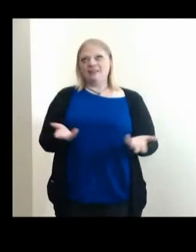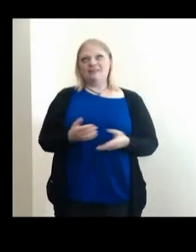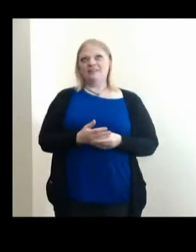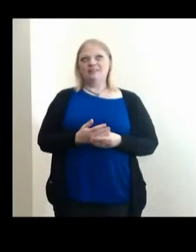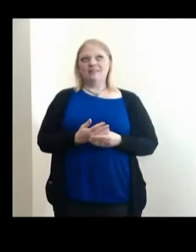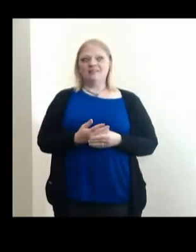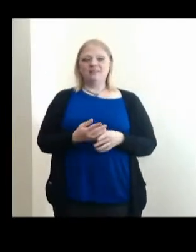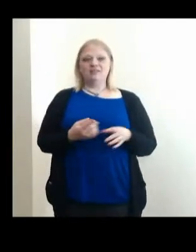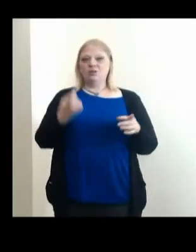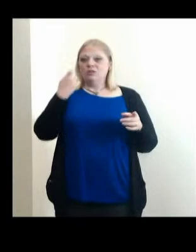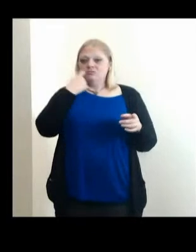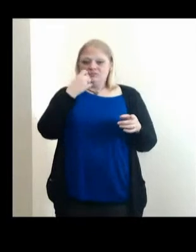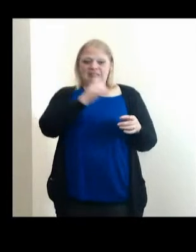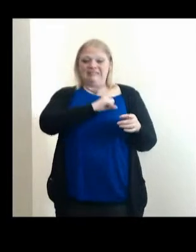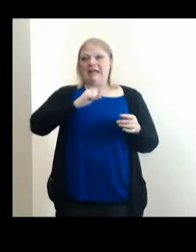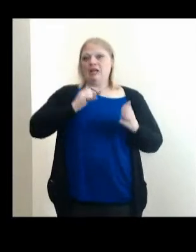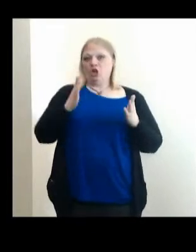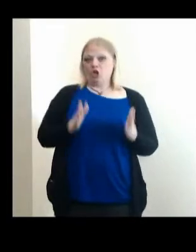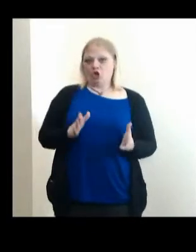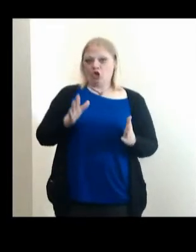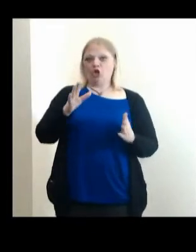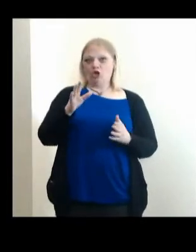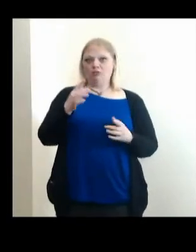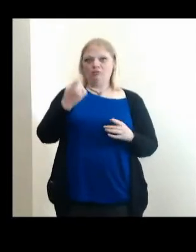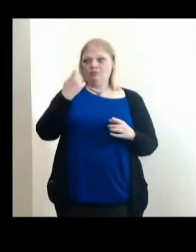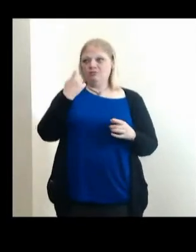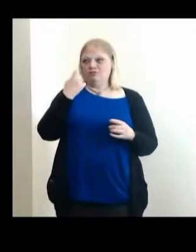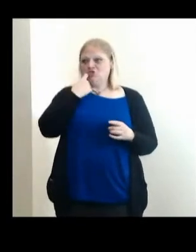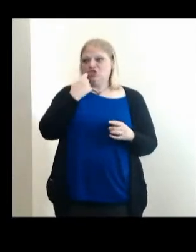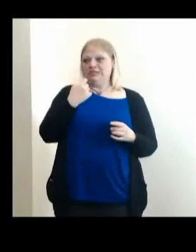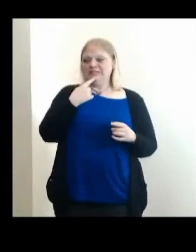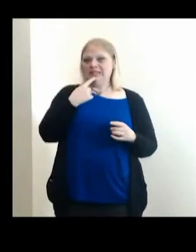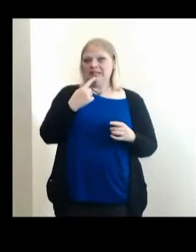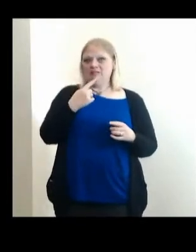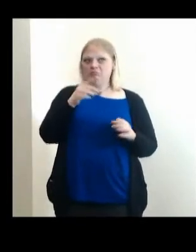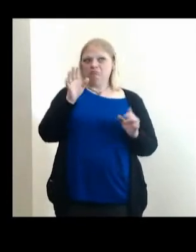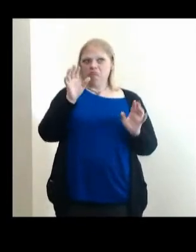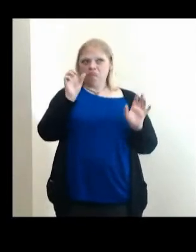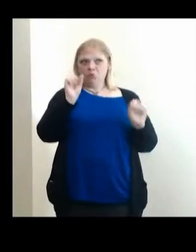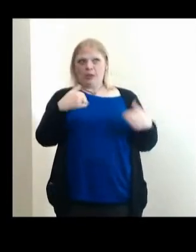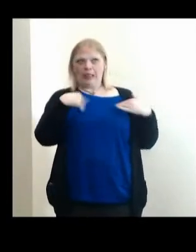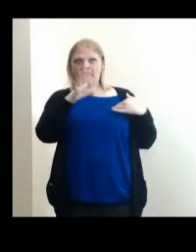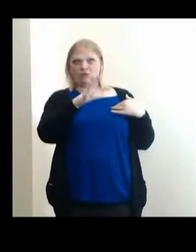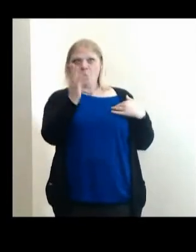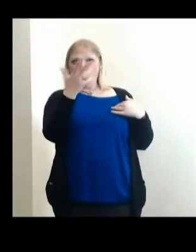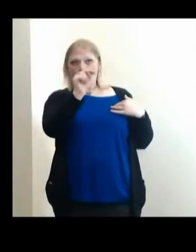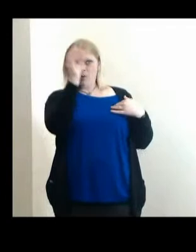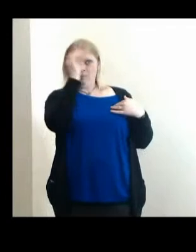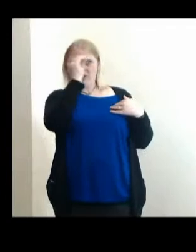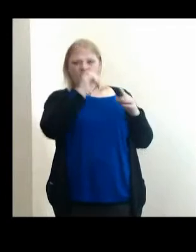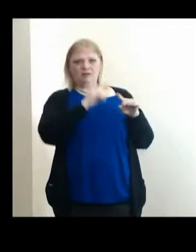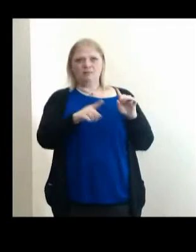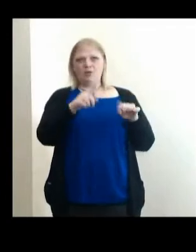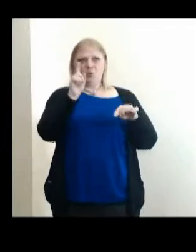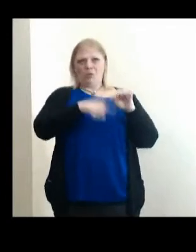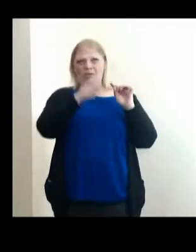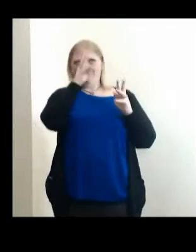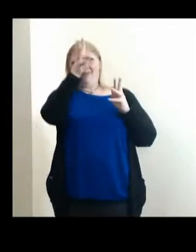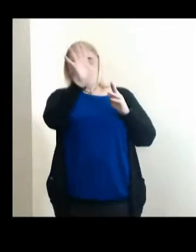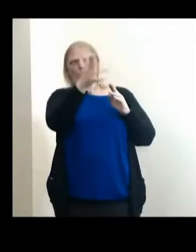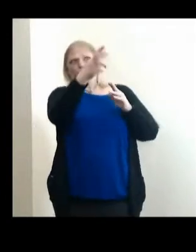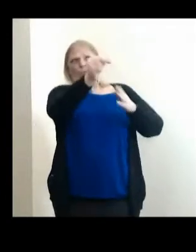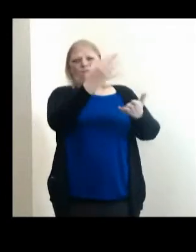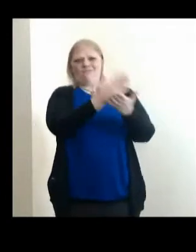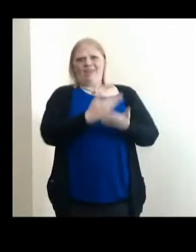the late Senator Daniel Patrick Moynihan said, are entitled to their opinion. They're not entitled to the facts. And what we do is based on the facts. It's based on science.